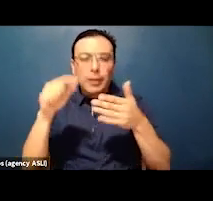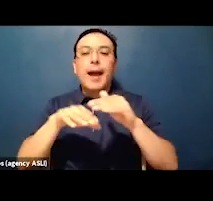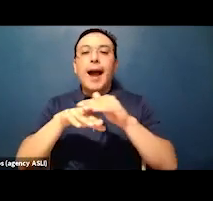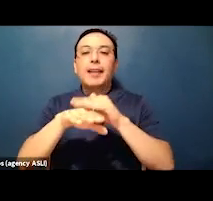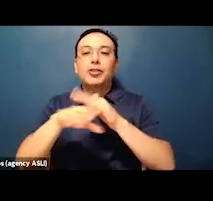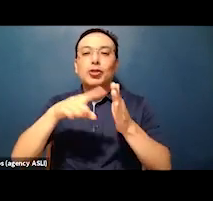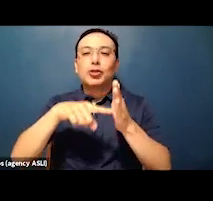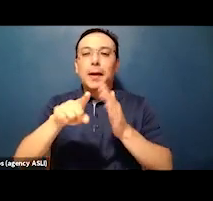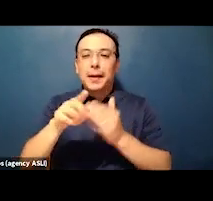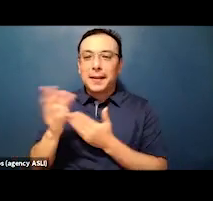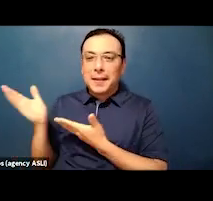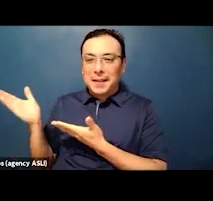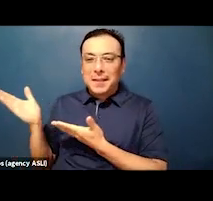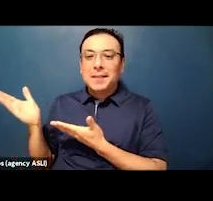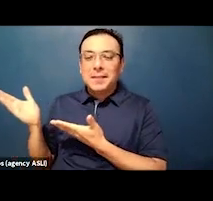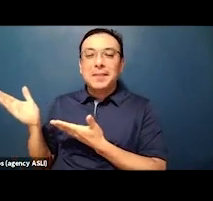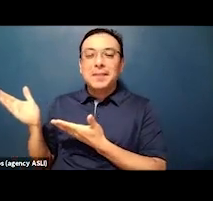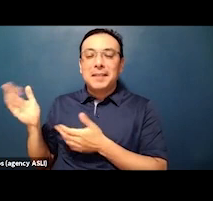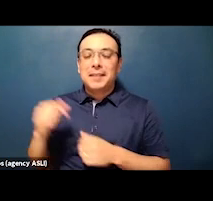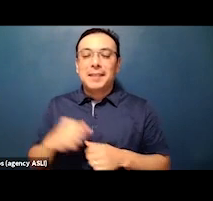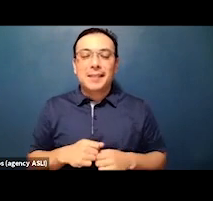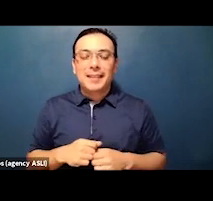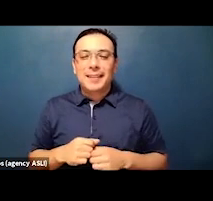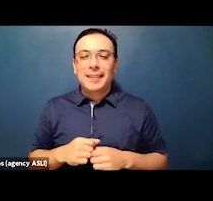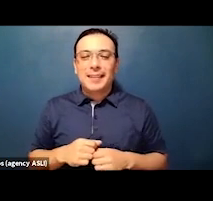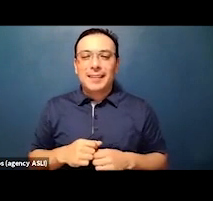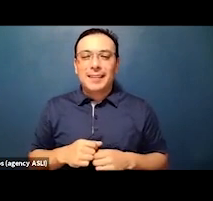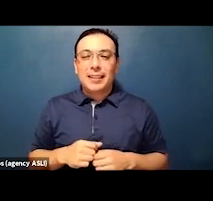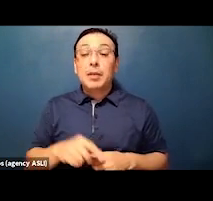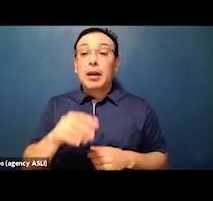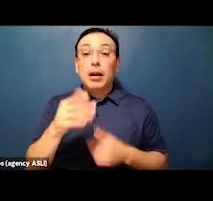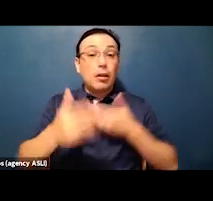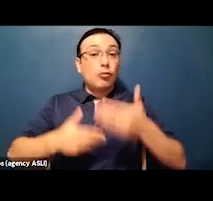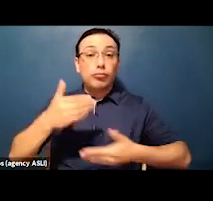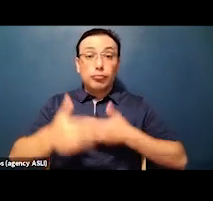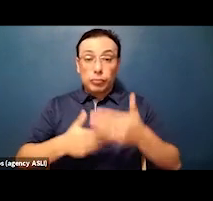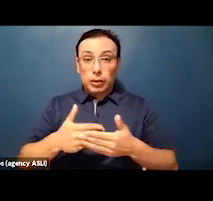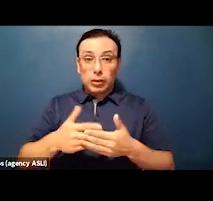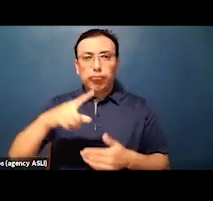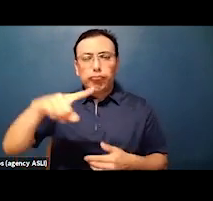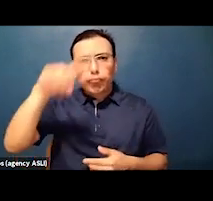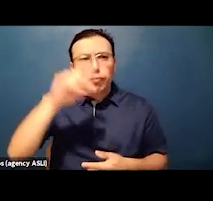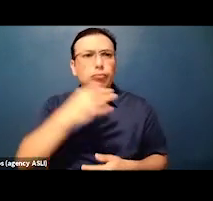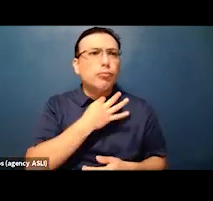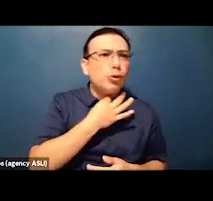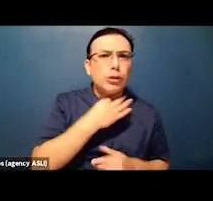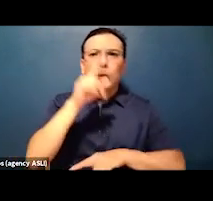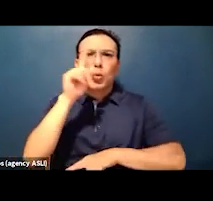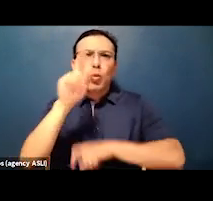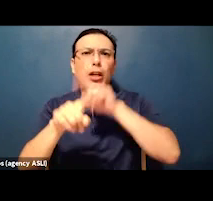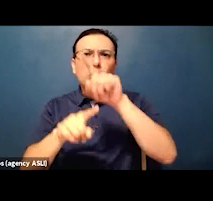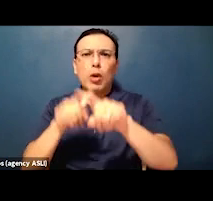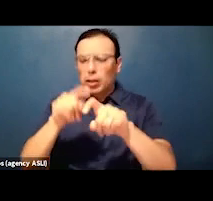But yeah, as we move along, feel free to throw questions into the chat. We're going to try our best to either answer them as we go